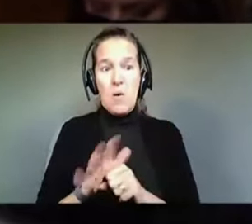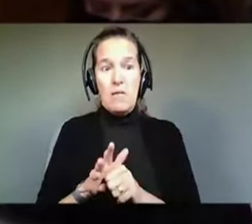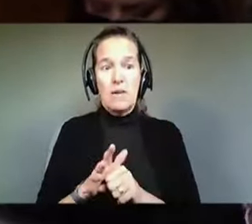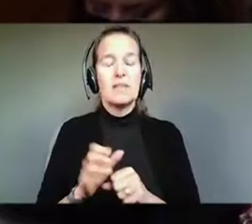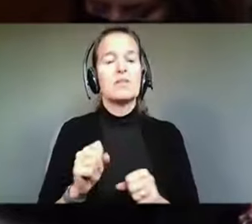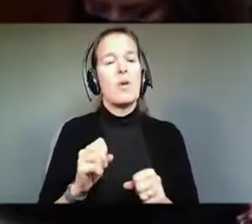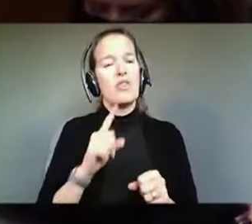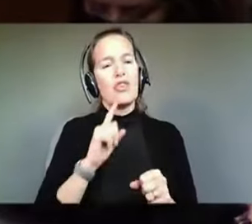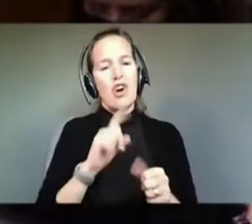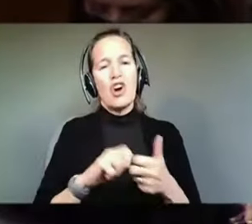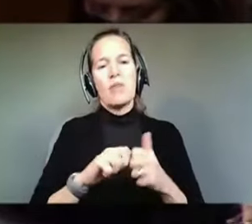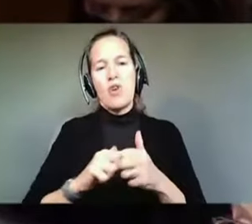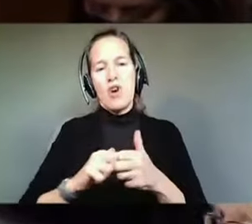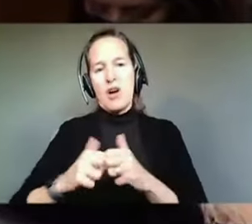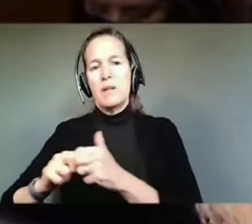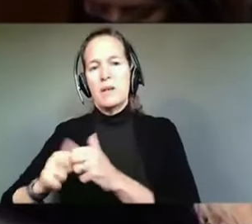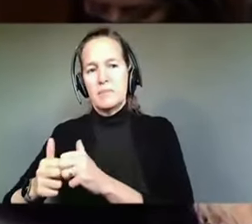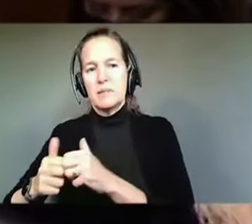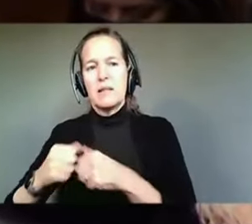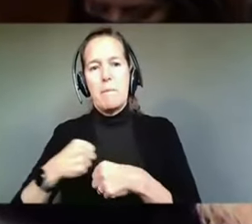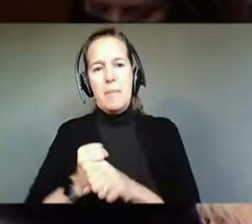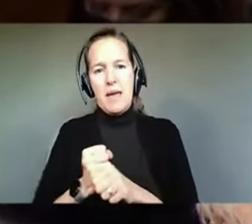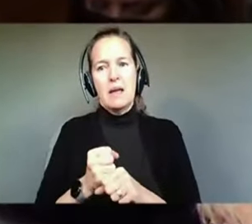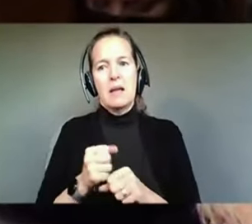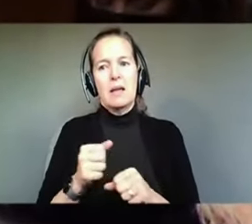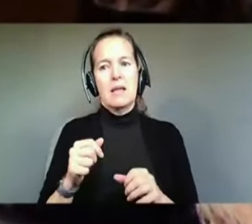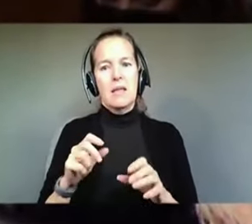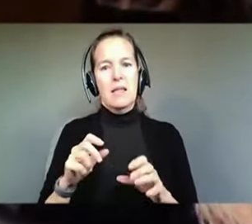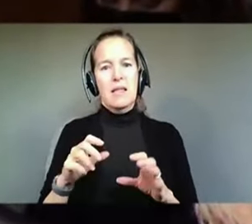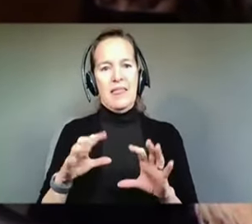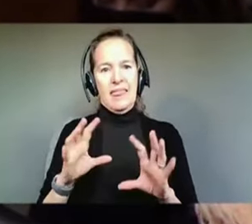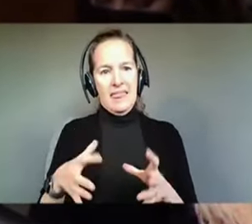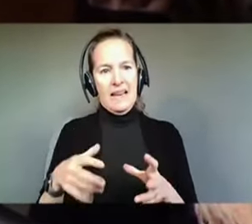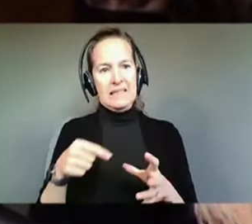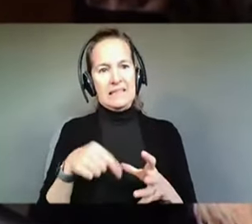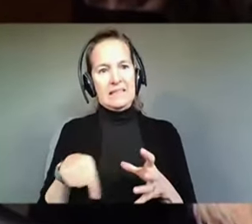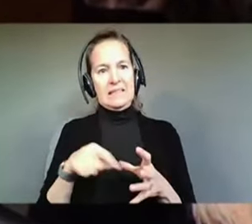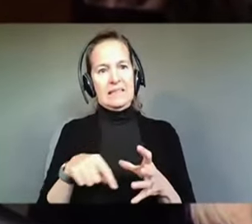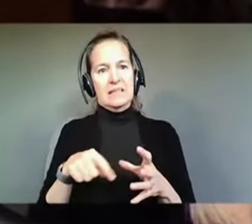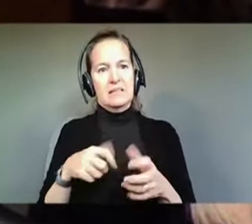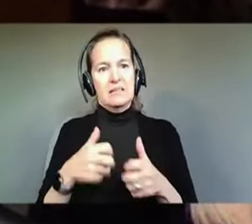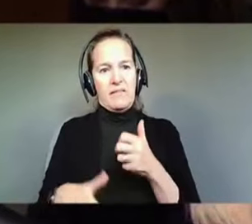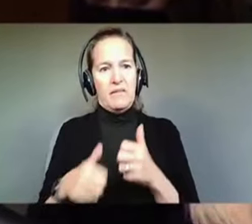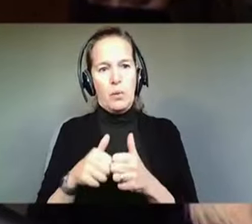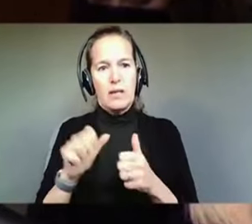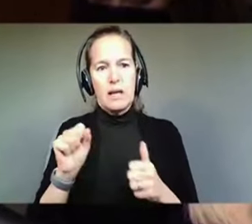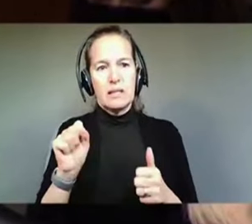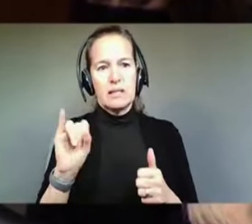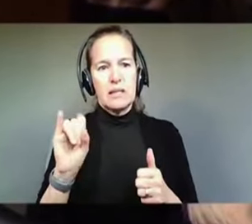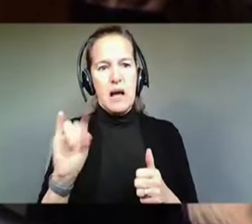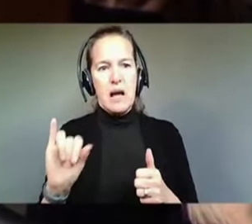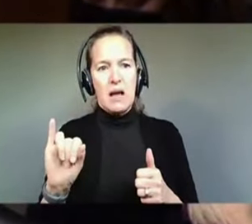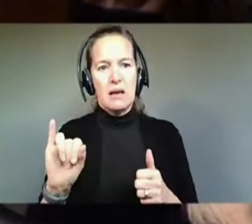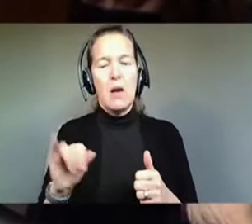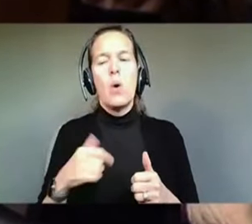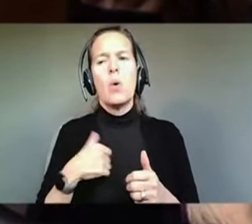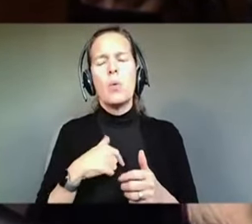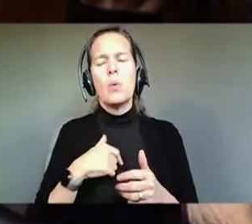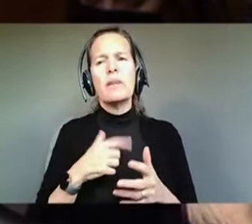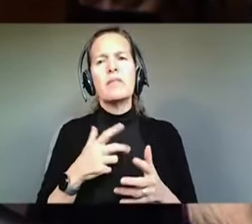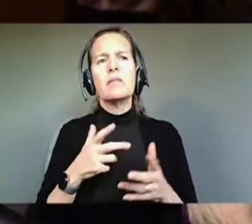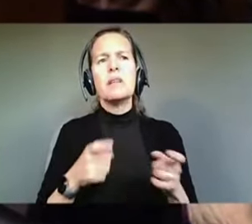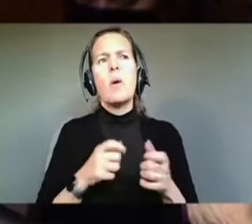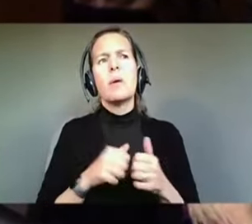of problems that make this, within the SSDI framework, really tough. Now, we've dealt with situations like that in other contexts where